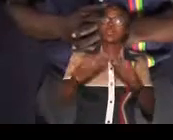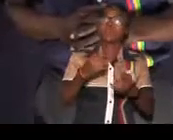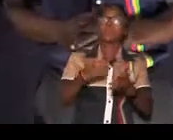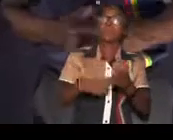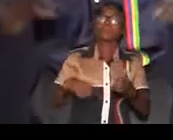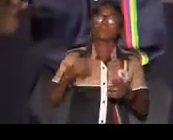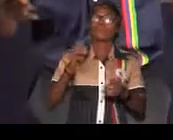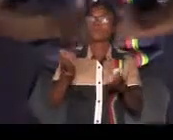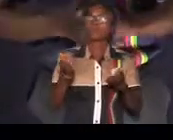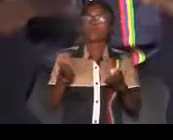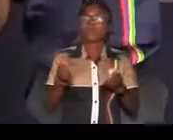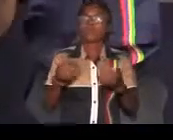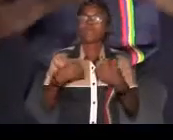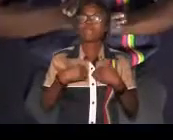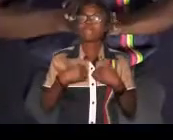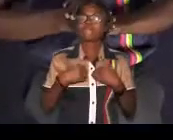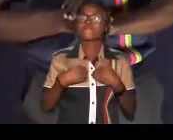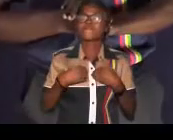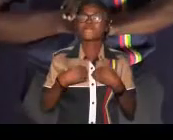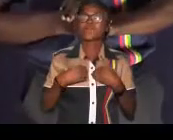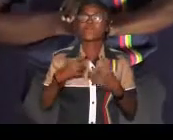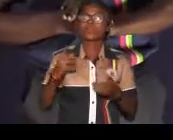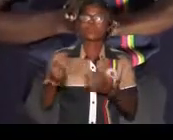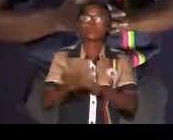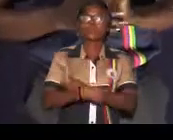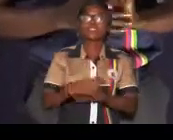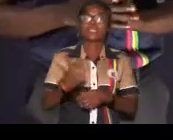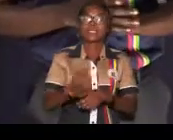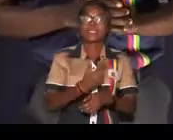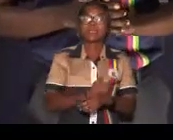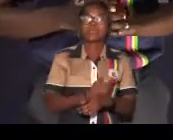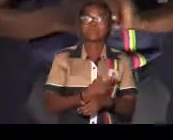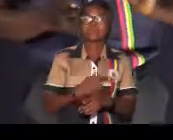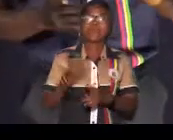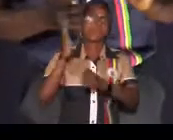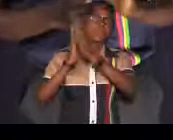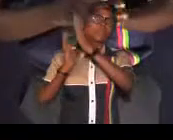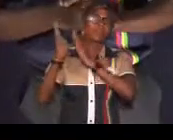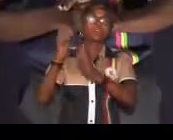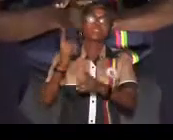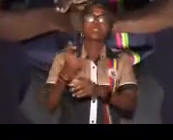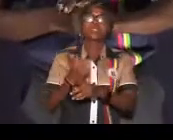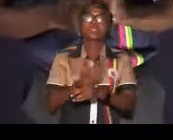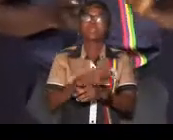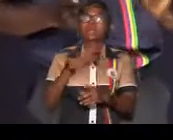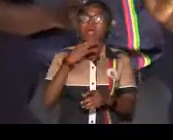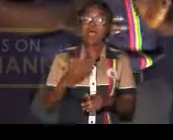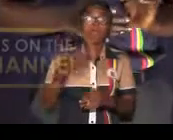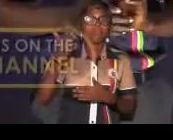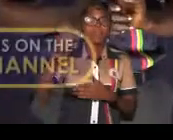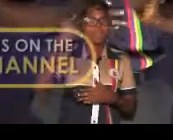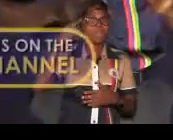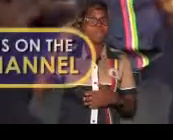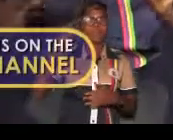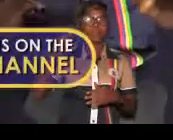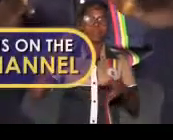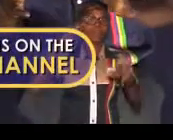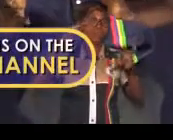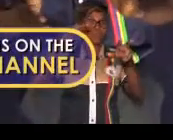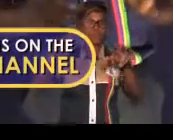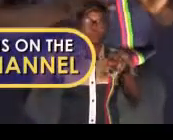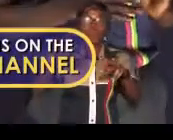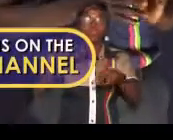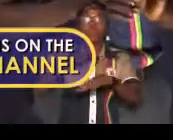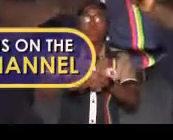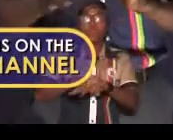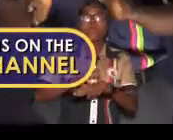accordingly. Good. Today's lessons and previous lessons are on LASUBEB YouTube channel for you to watch